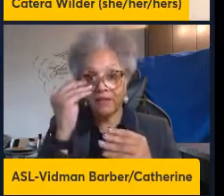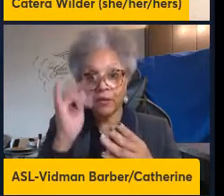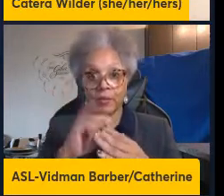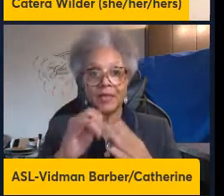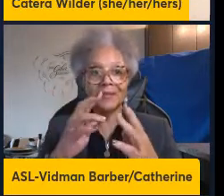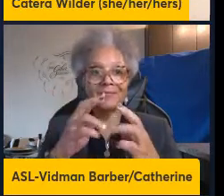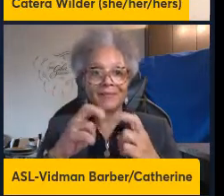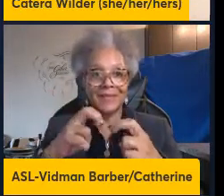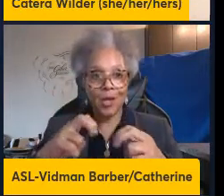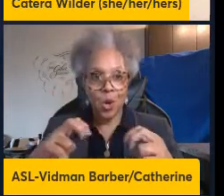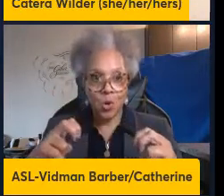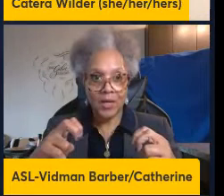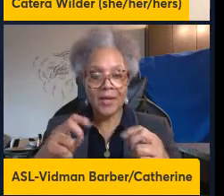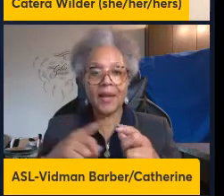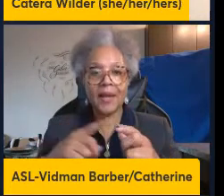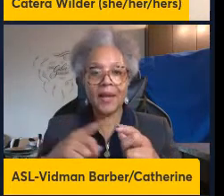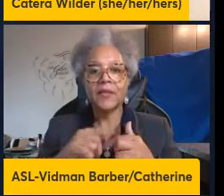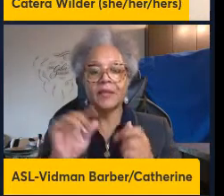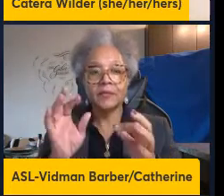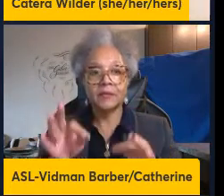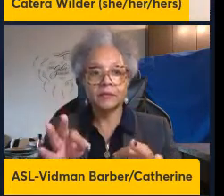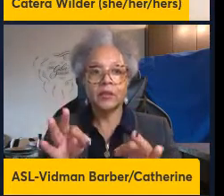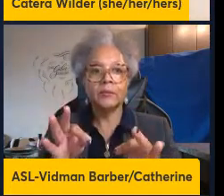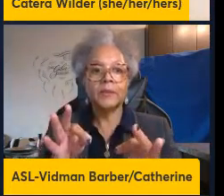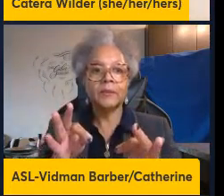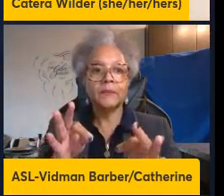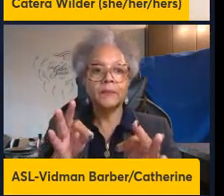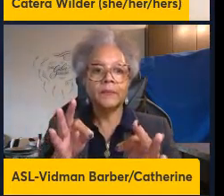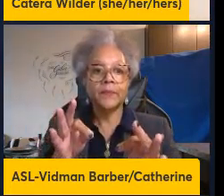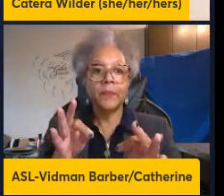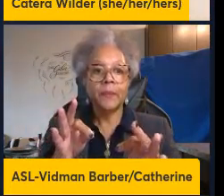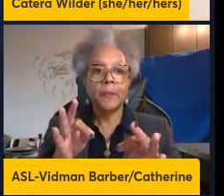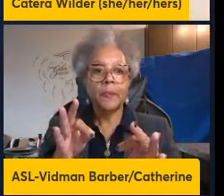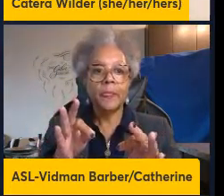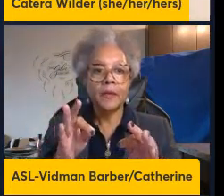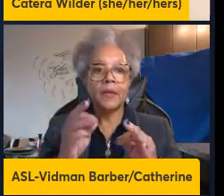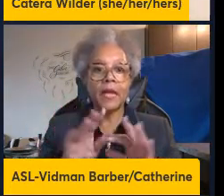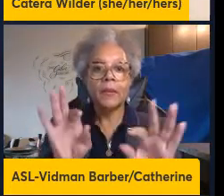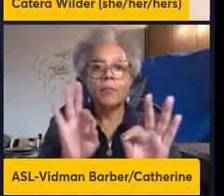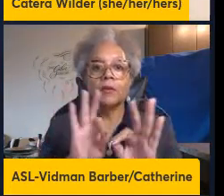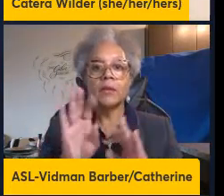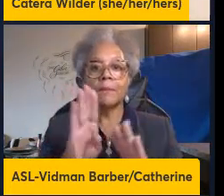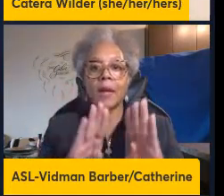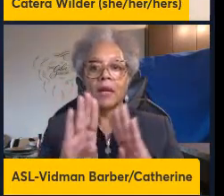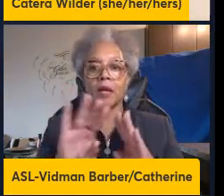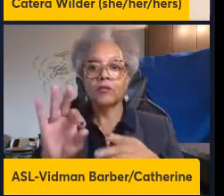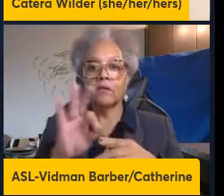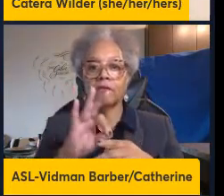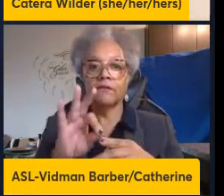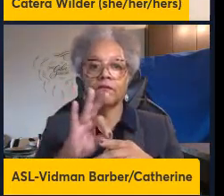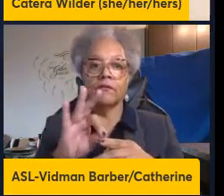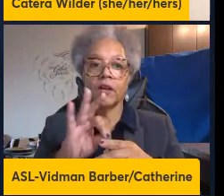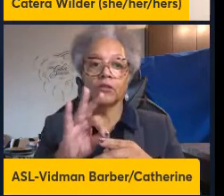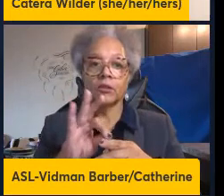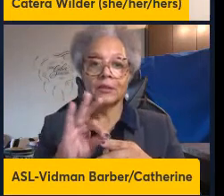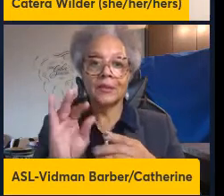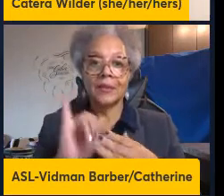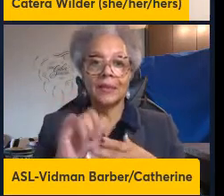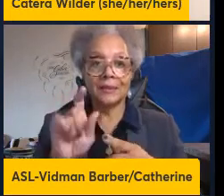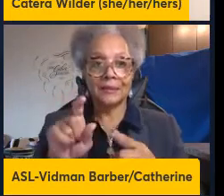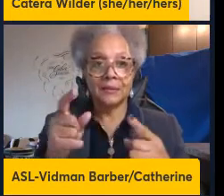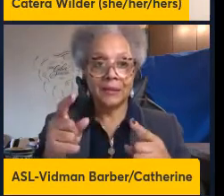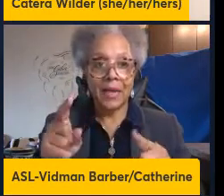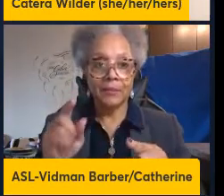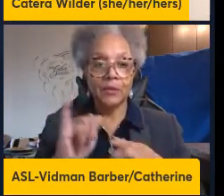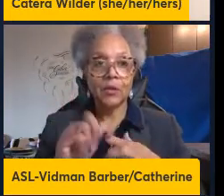decoded and it's determined some important biological function needs to occur. And so